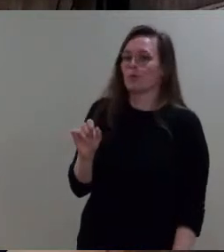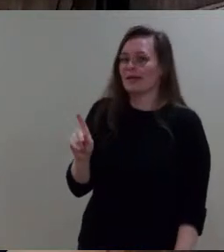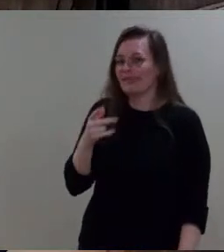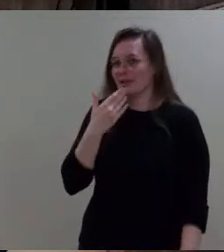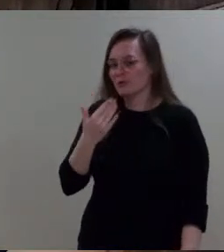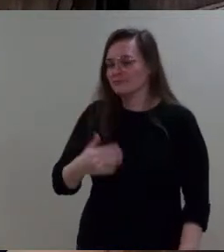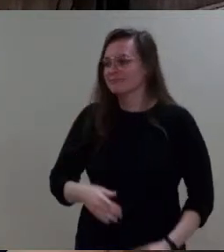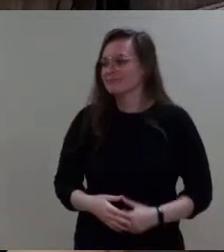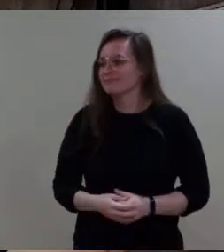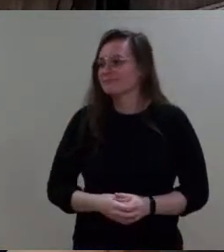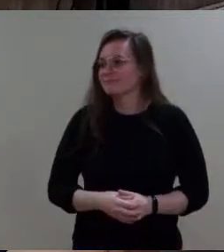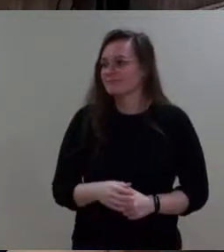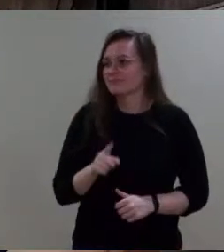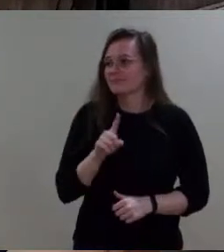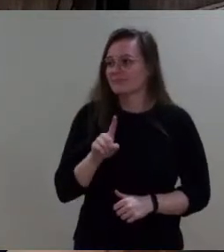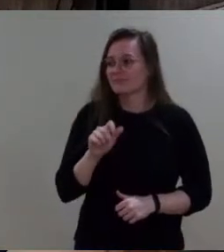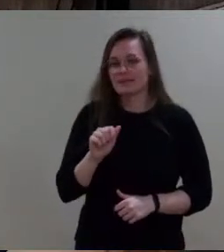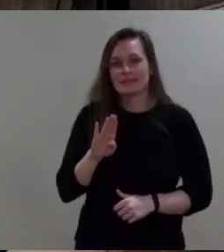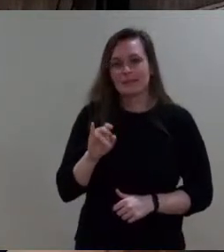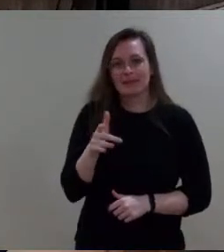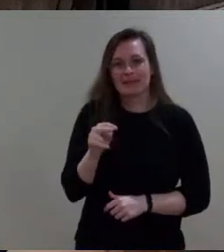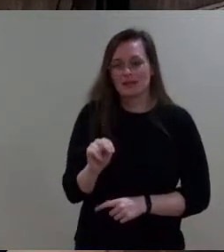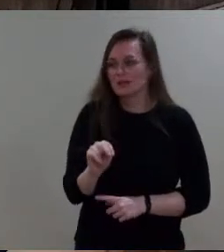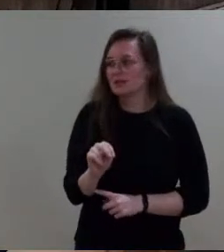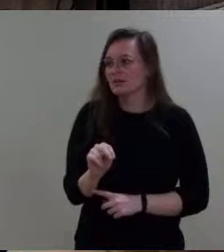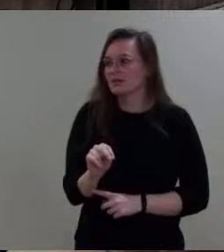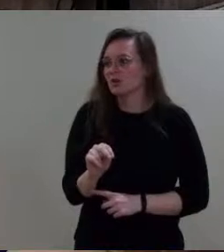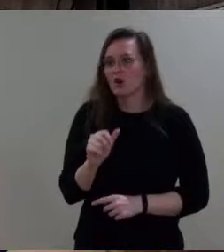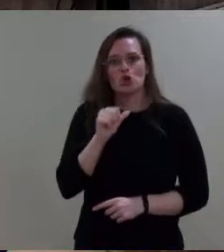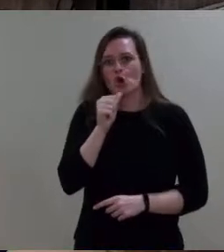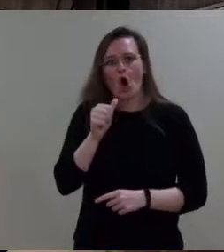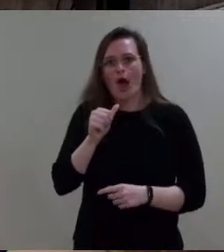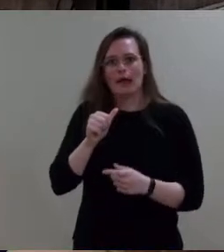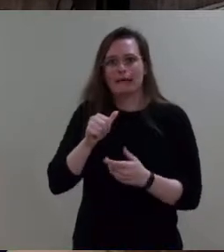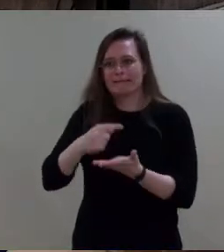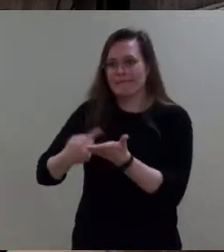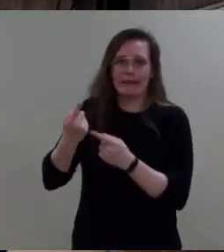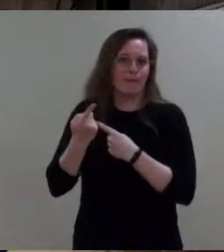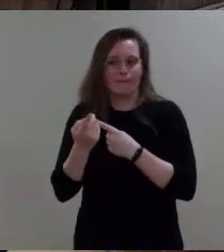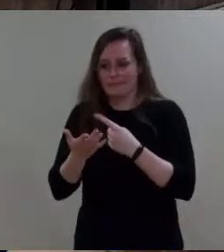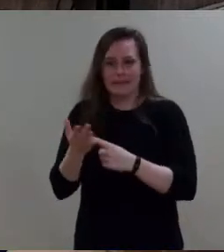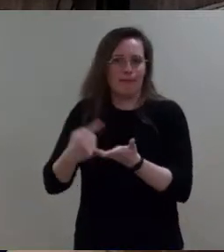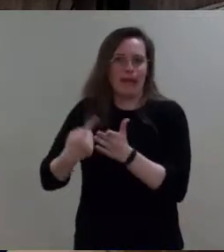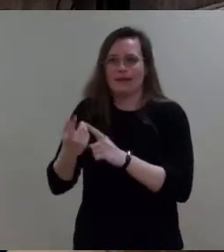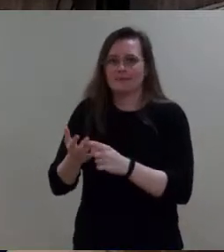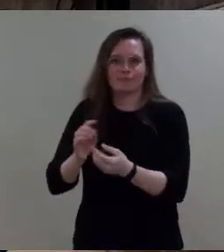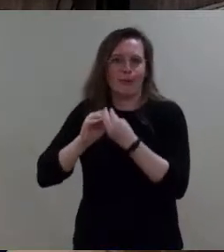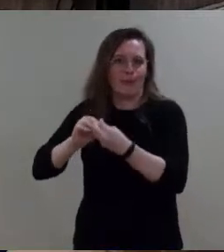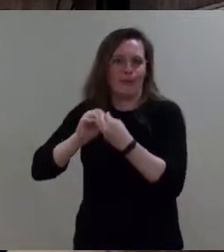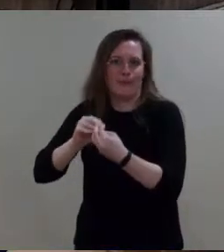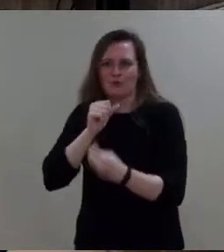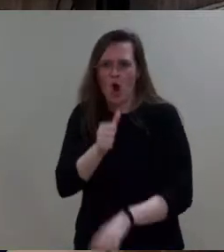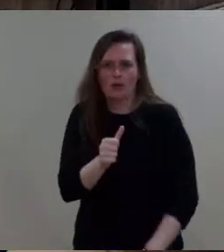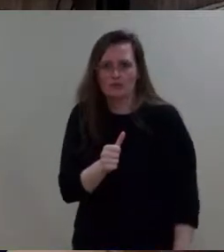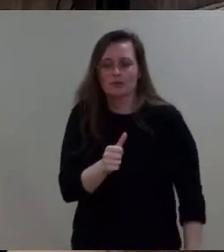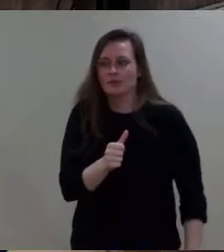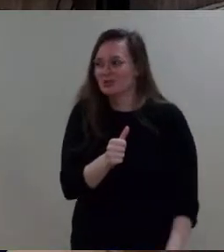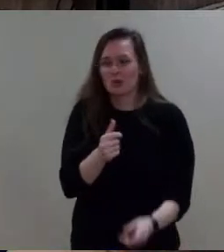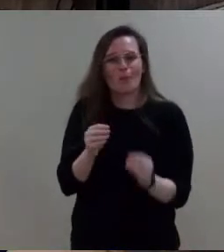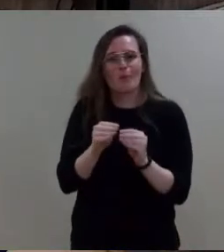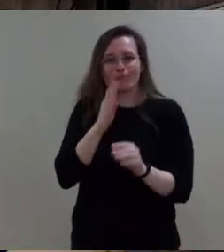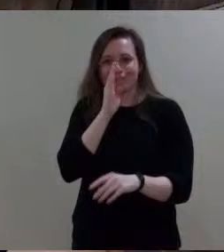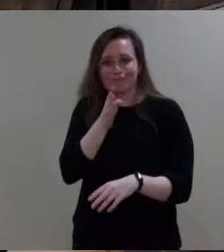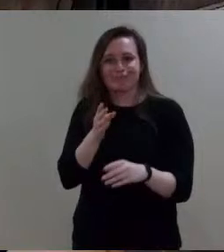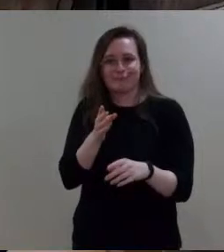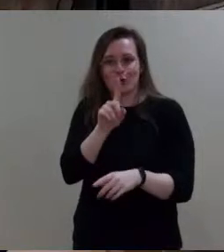Counselor Zabian? Thank you. We're not in debate No, mode, we're we're just not. questions. That's what I It's thought. questions to the That's CAO, what I very thought, yeah. specific. I realize we're going a little little broader. broad,